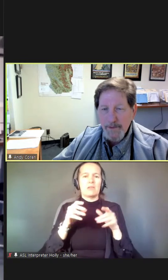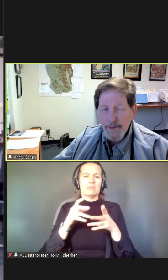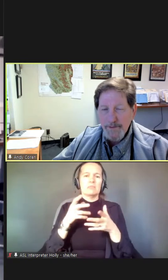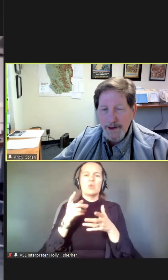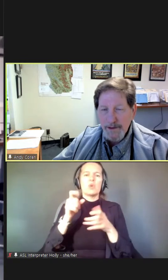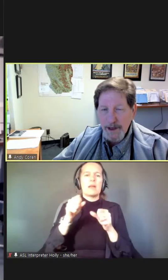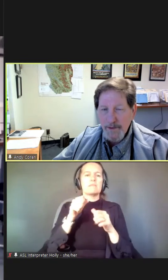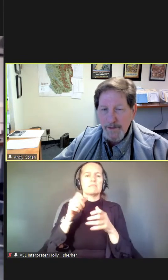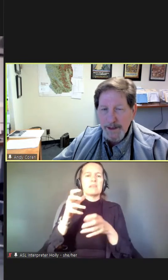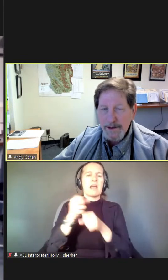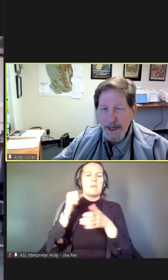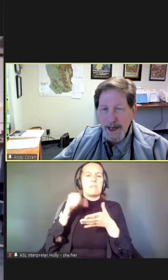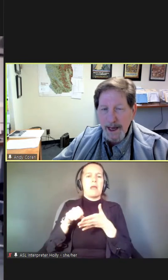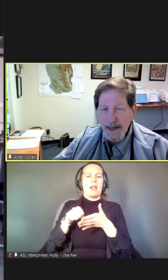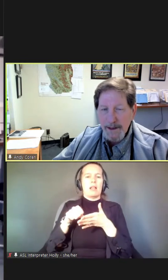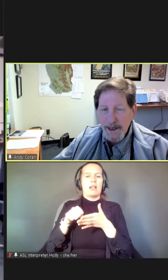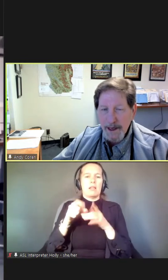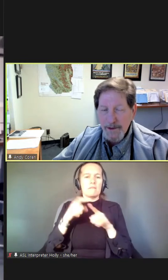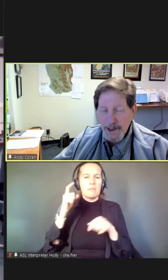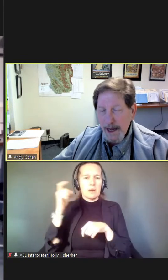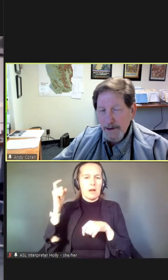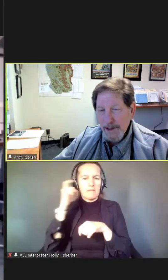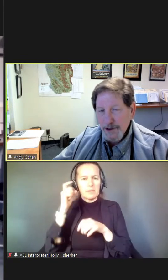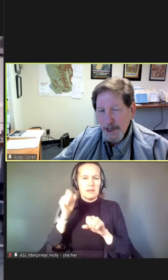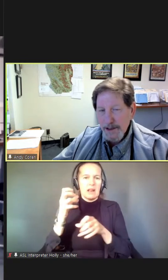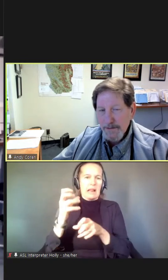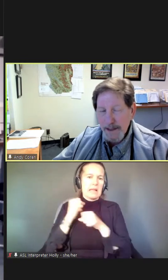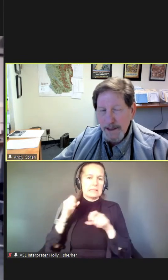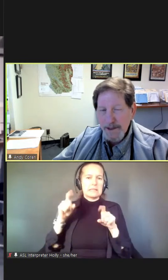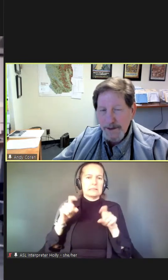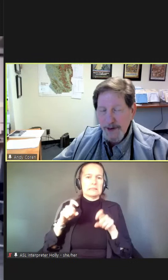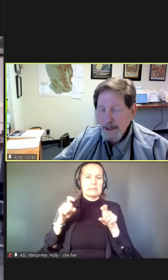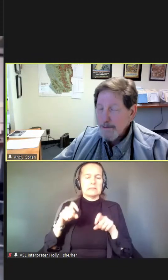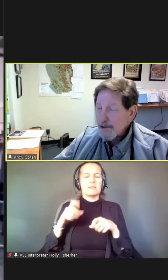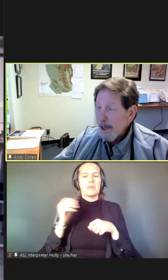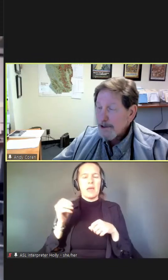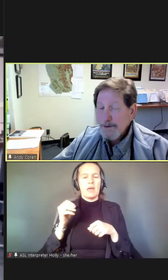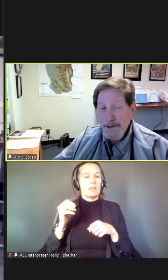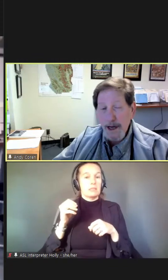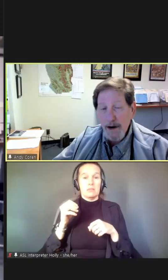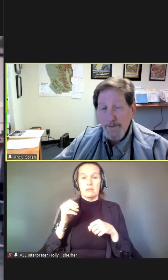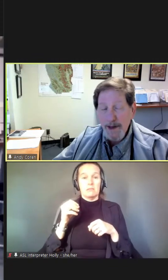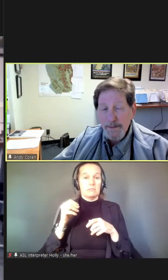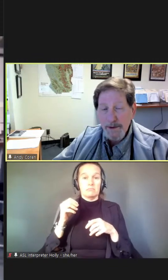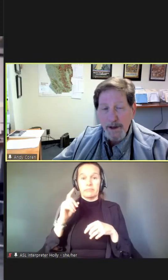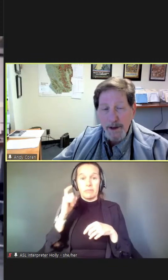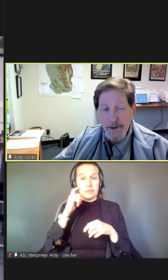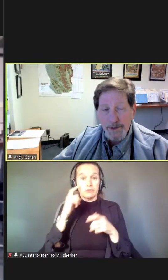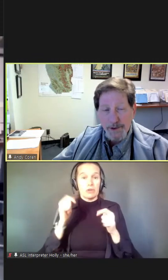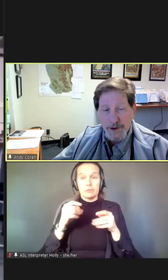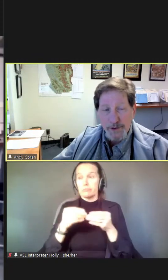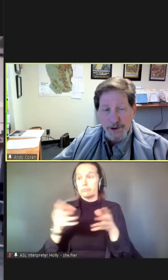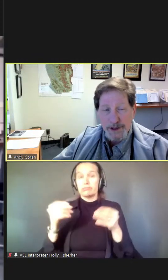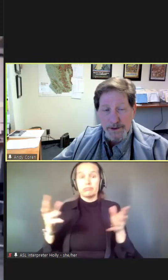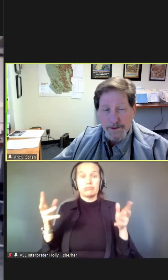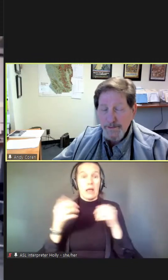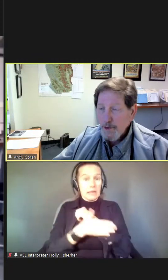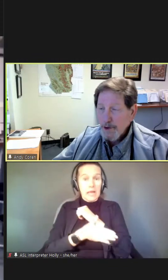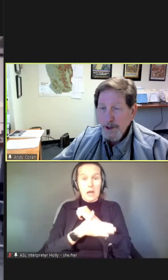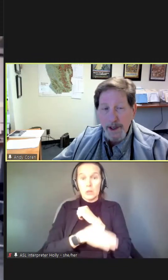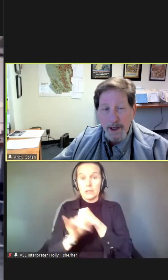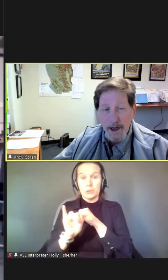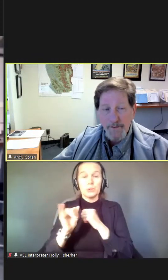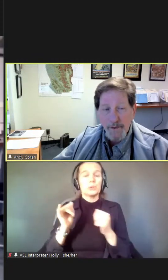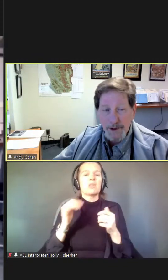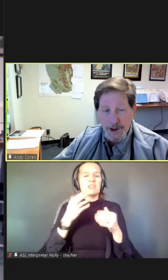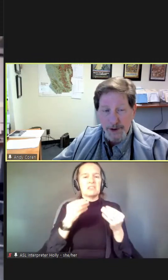mail from the federal government, and the county is trying to make them as available as possible. They are available through the school systems